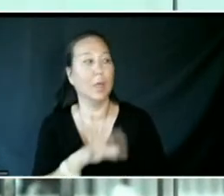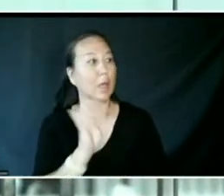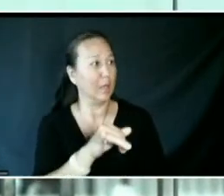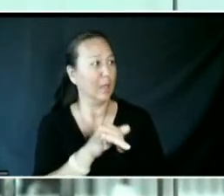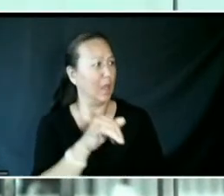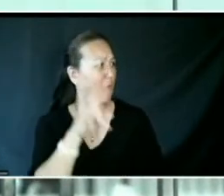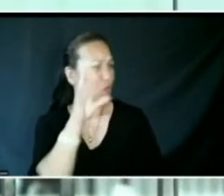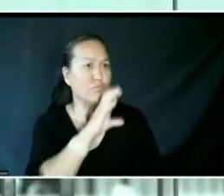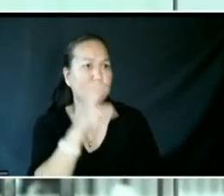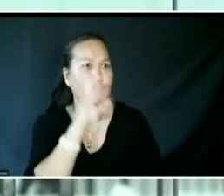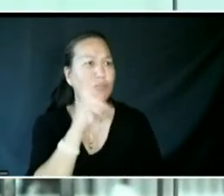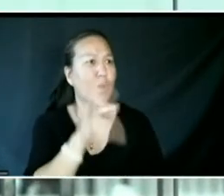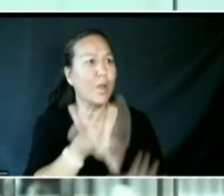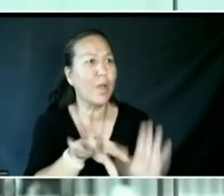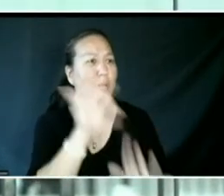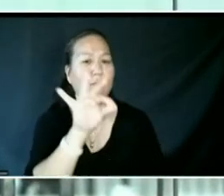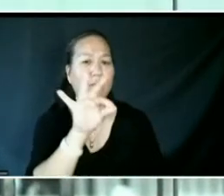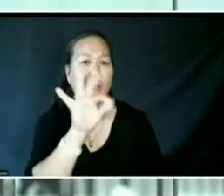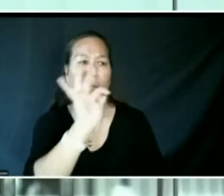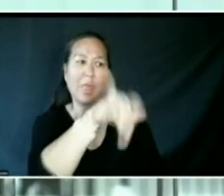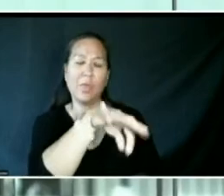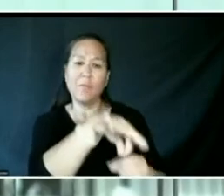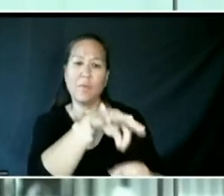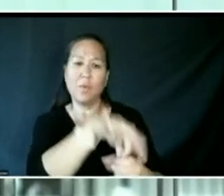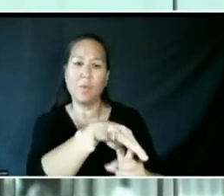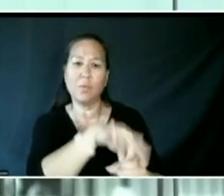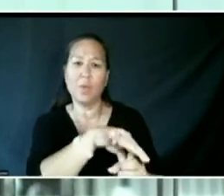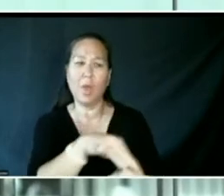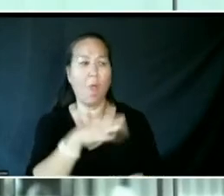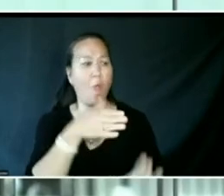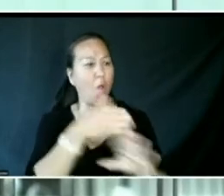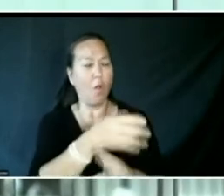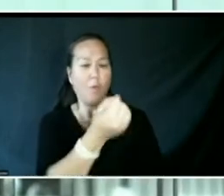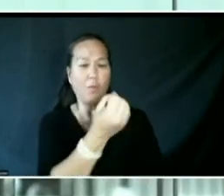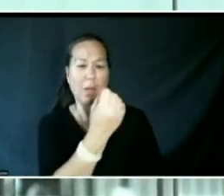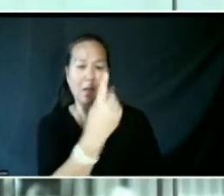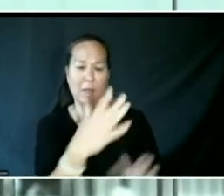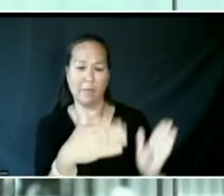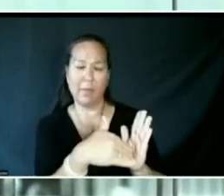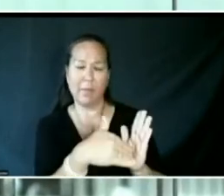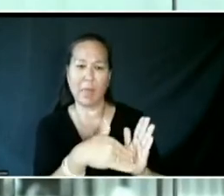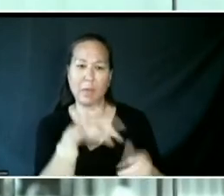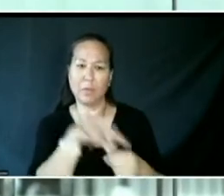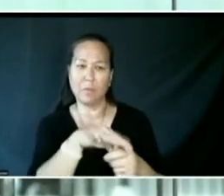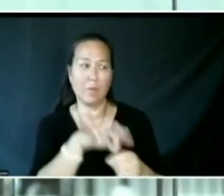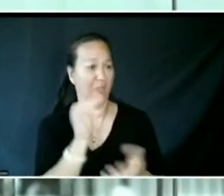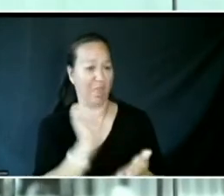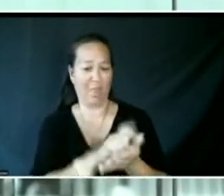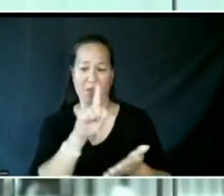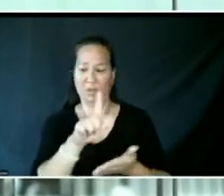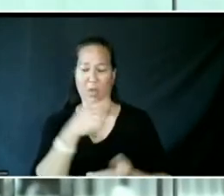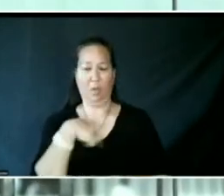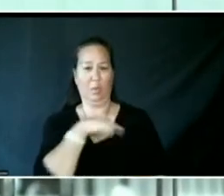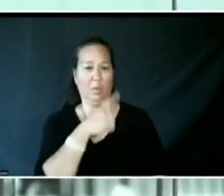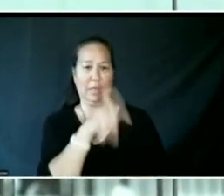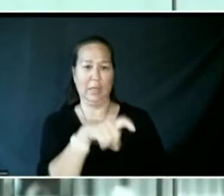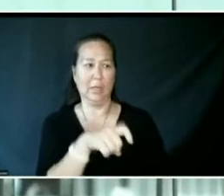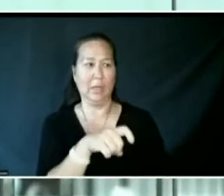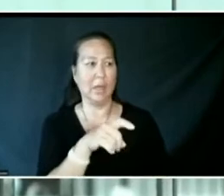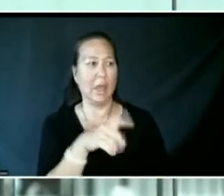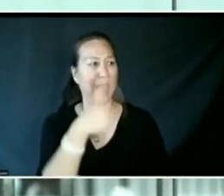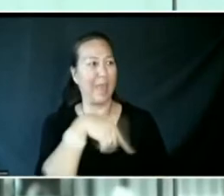that. Just over 11,000 votes, that's all we need. They defrauded us out of a win in